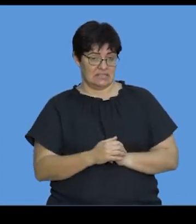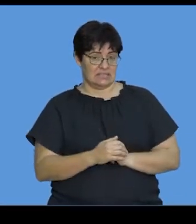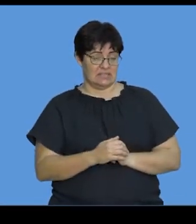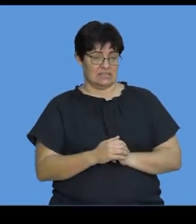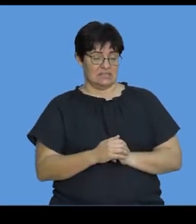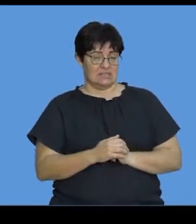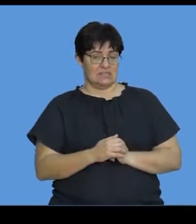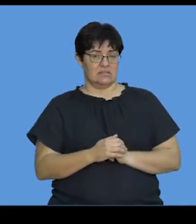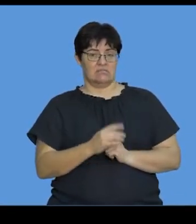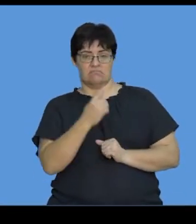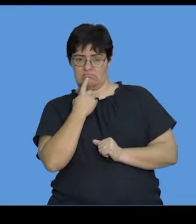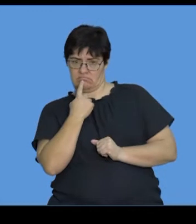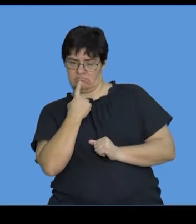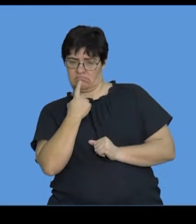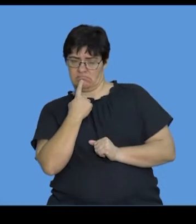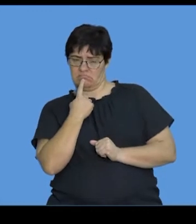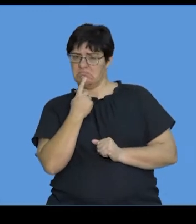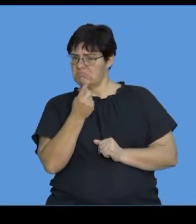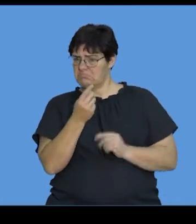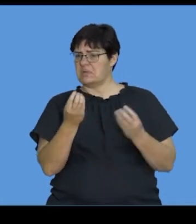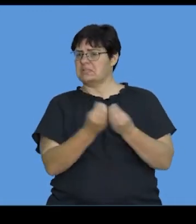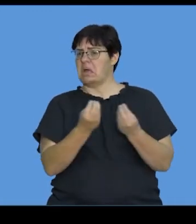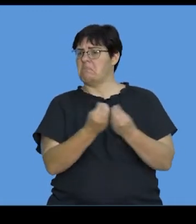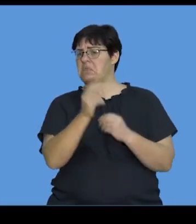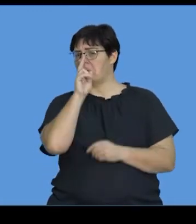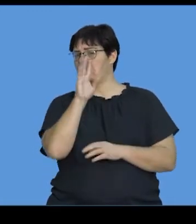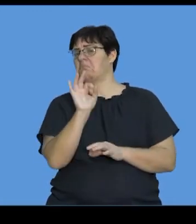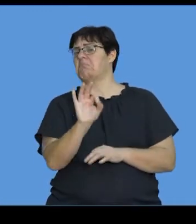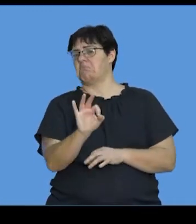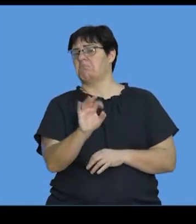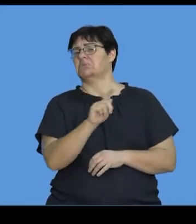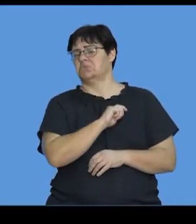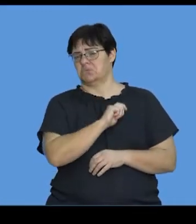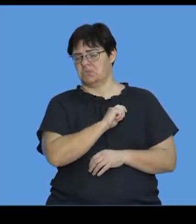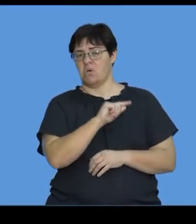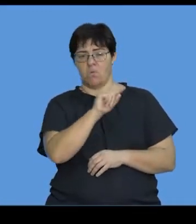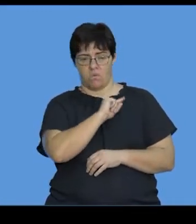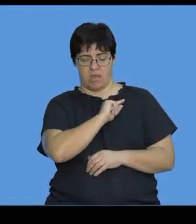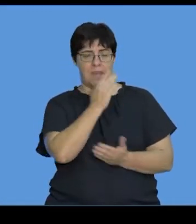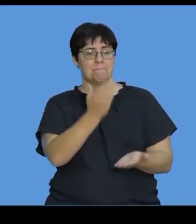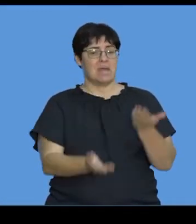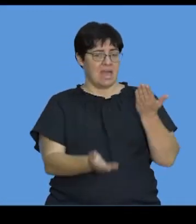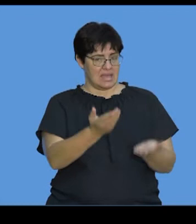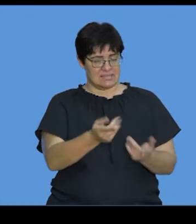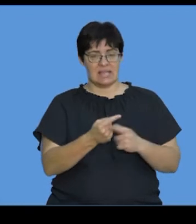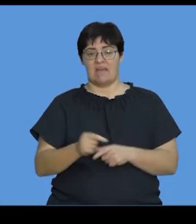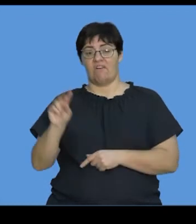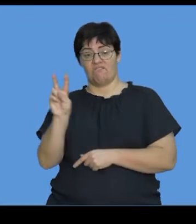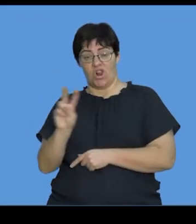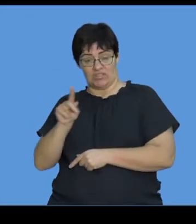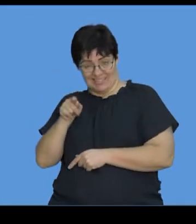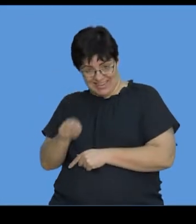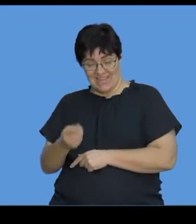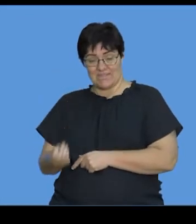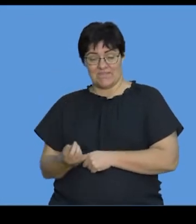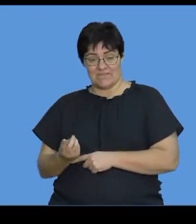Now we're starting to see something that looks a little familiar, because I've got a mass and I've got its